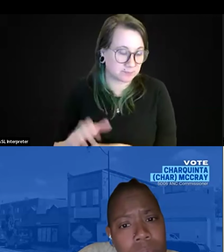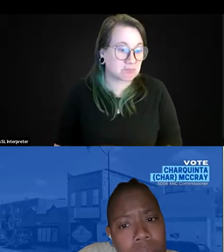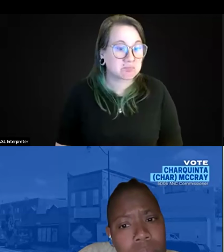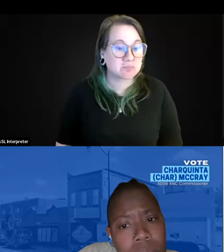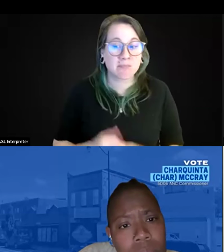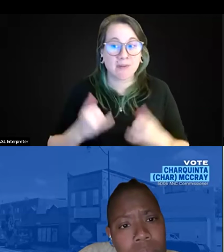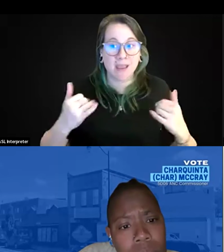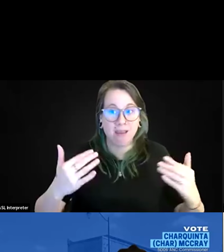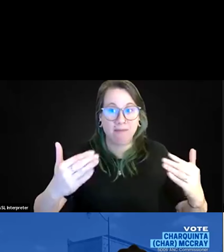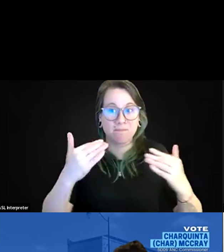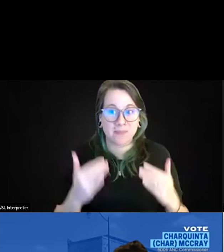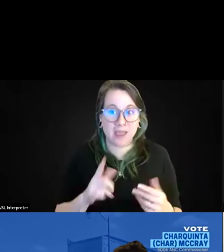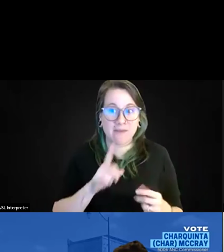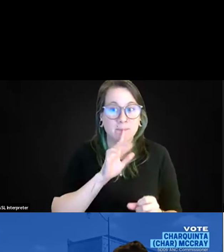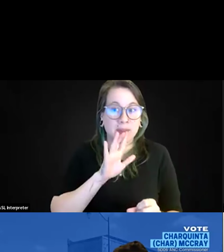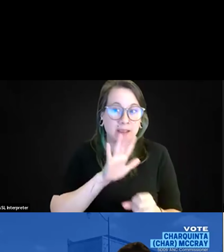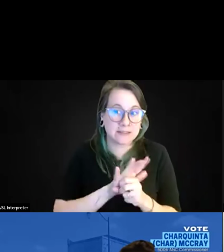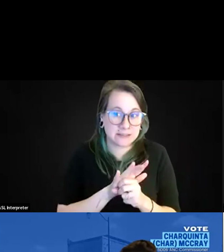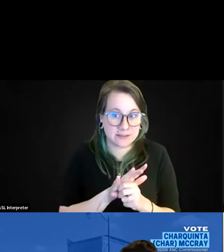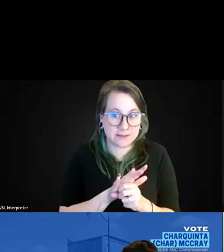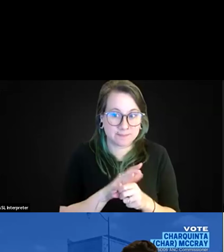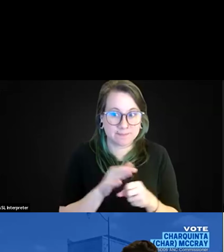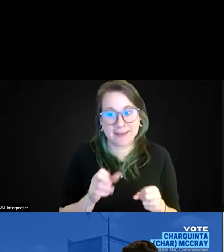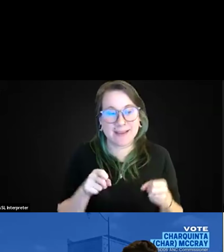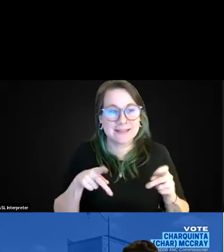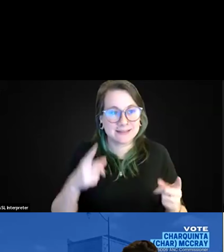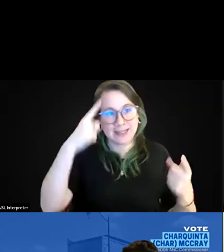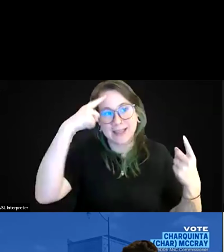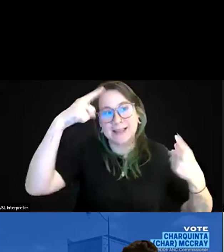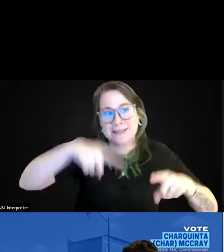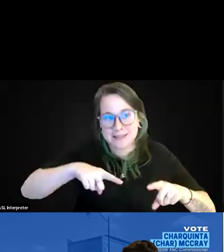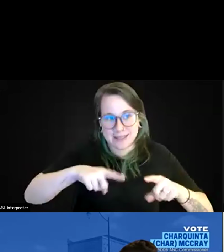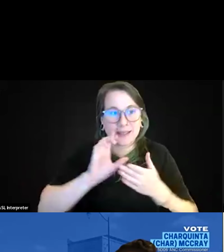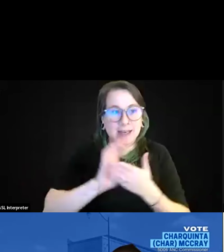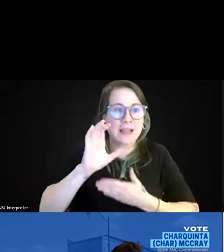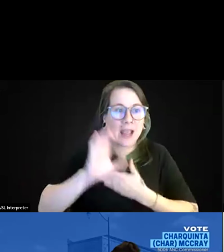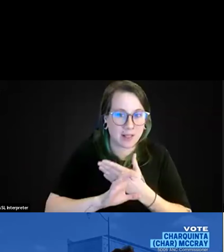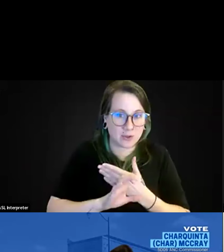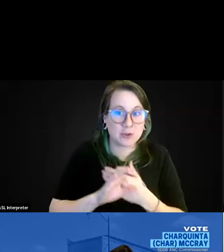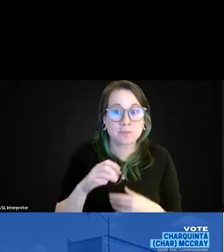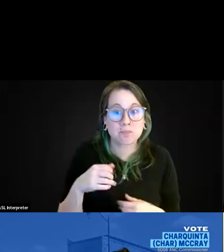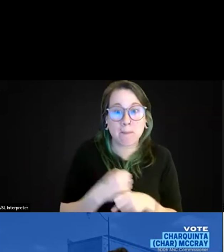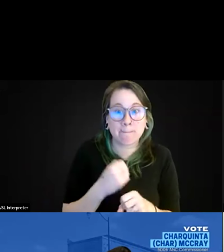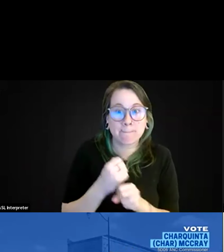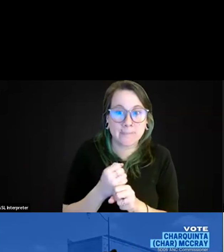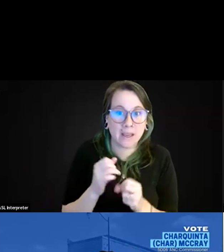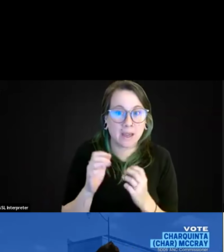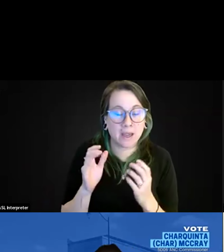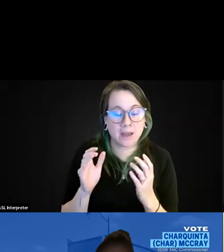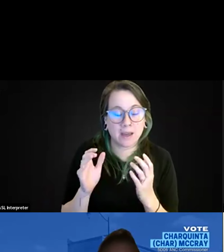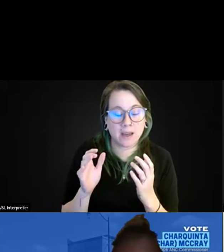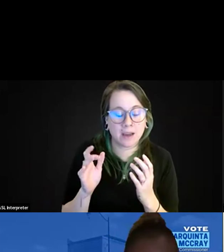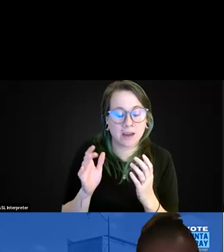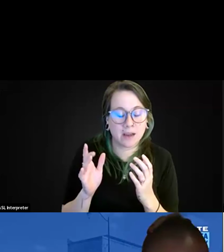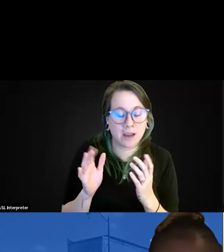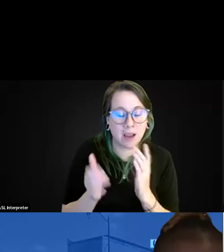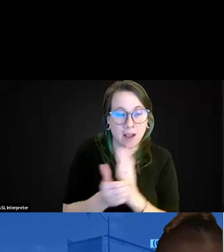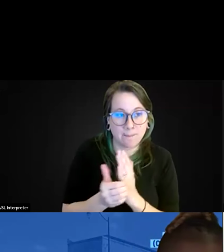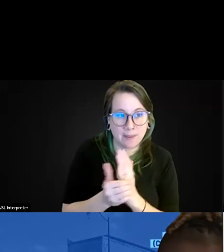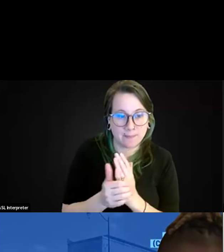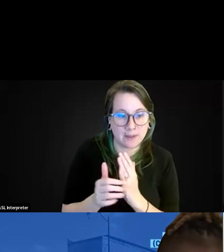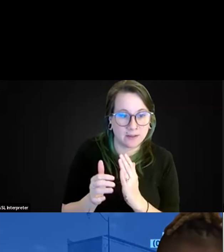calendar items, and then we'll move to the meat and potatoes of tonight's meeting. We did make an amendment to add the request to secure property at 1704